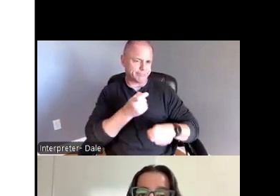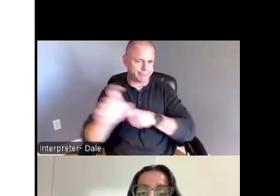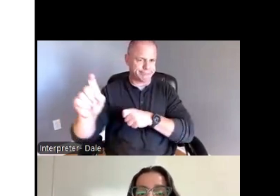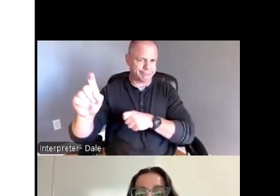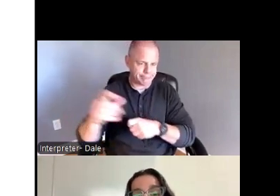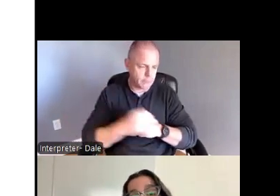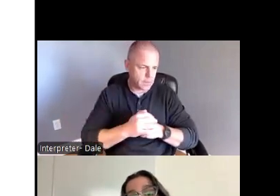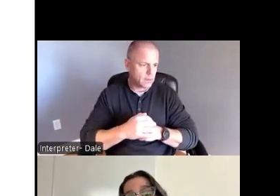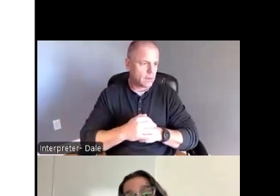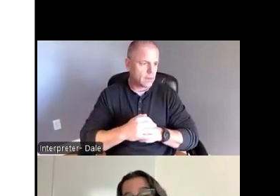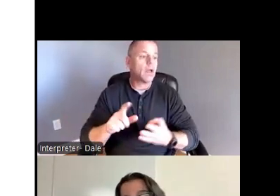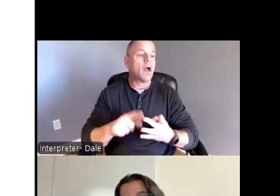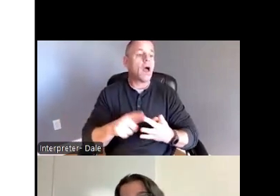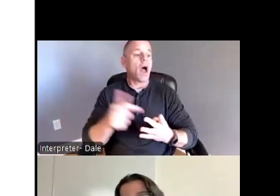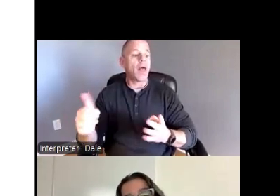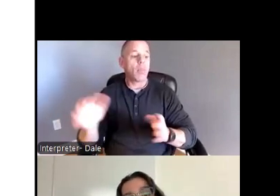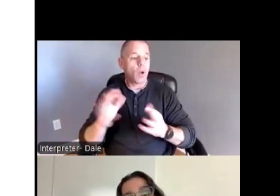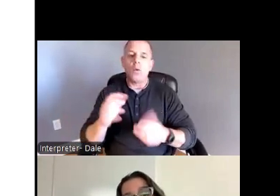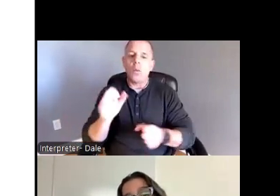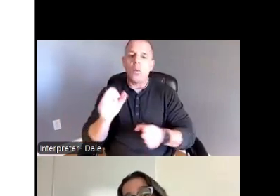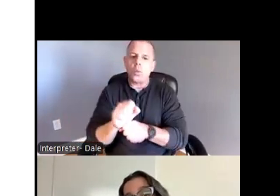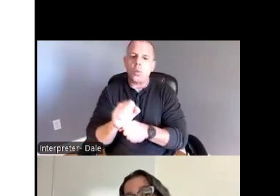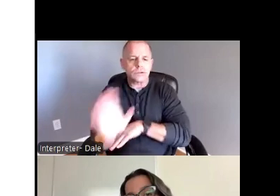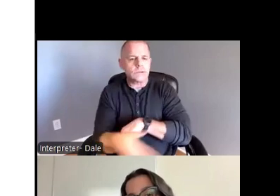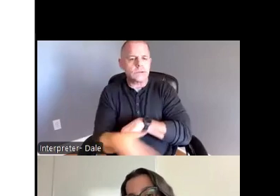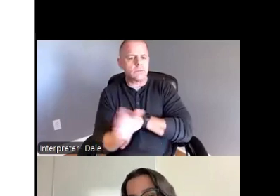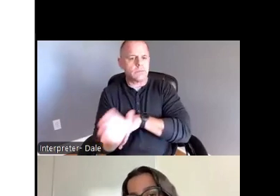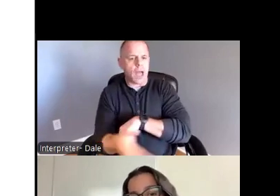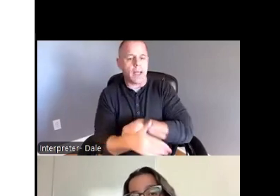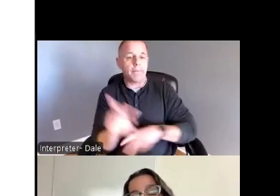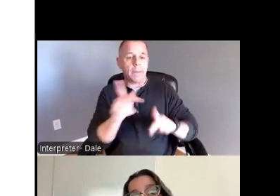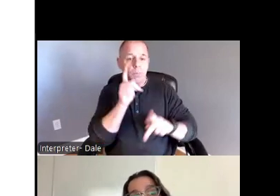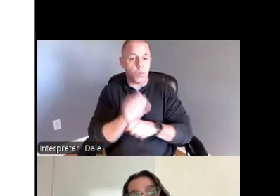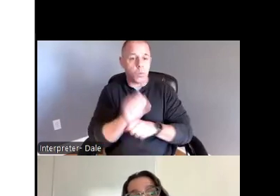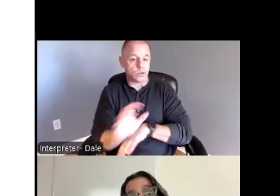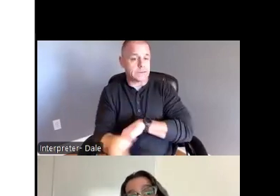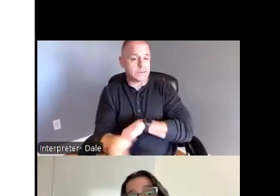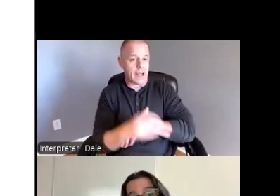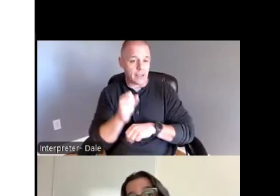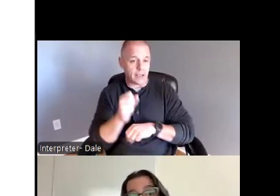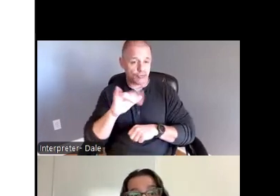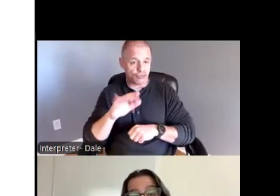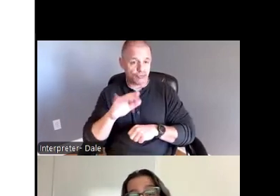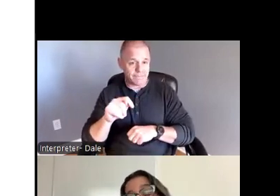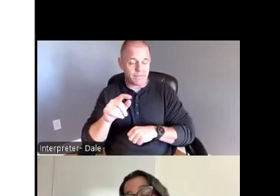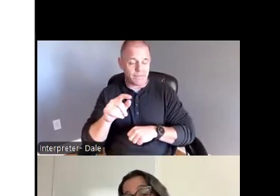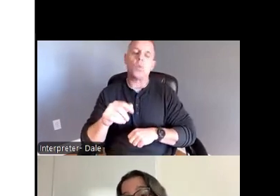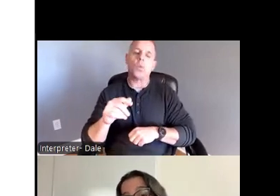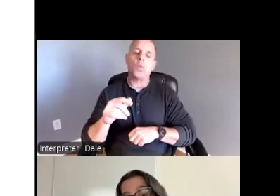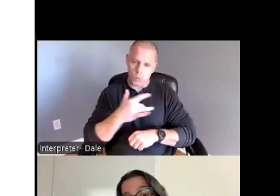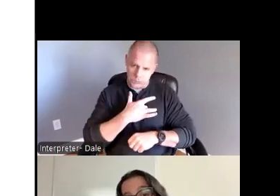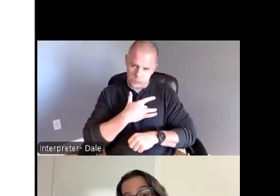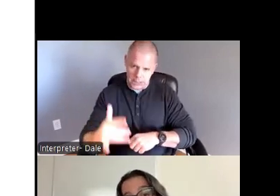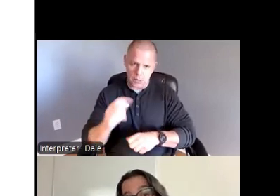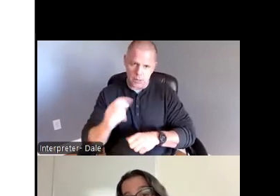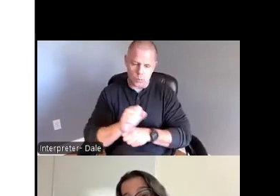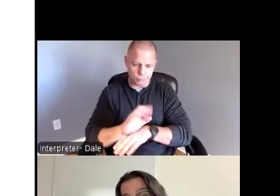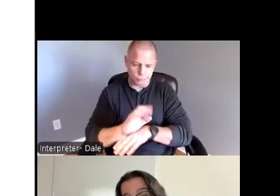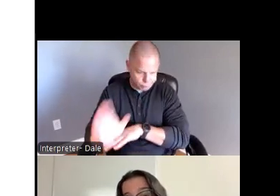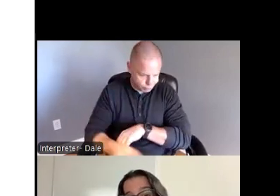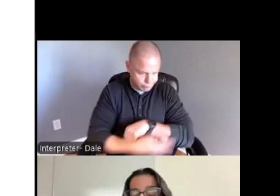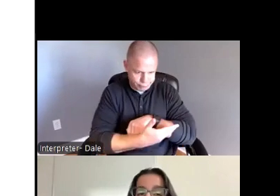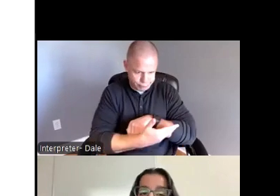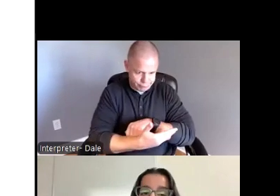second important factor is night shift work. So people that work in night shift, they are usually working during the night where they are supposed